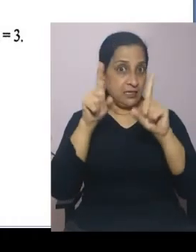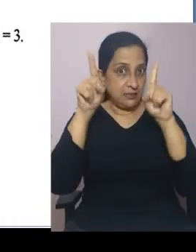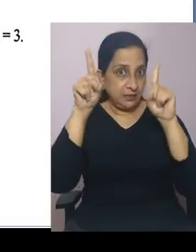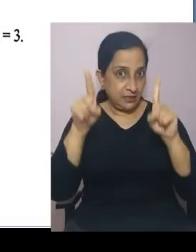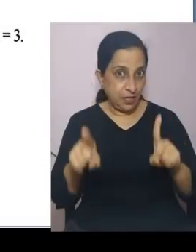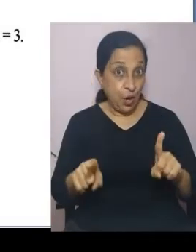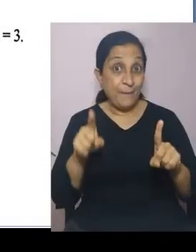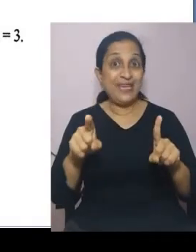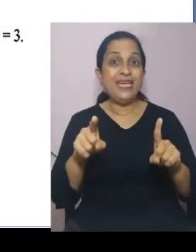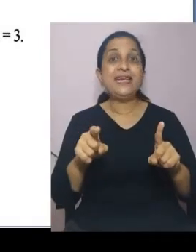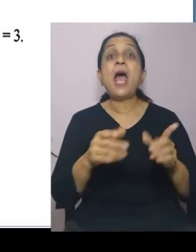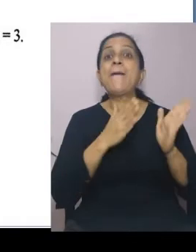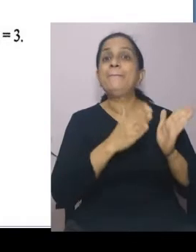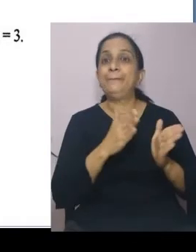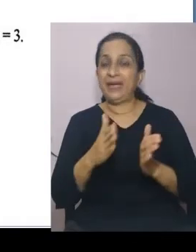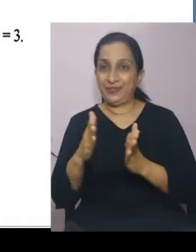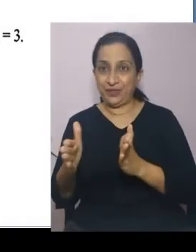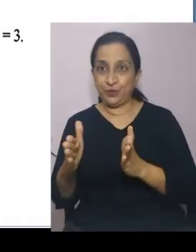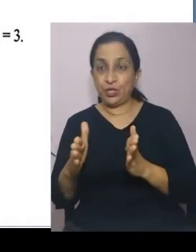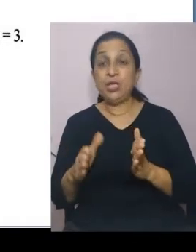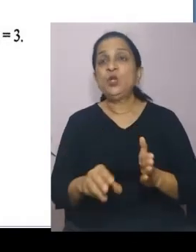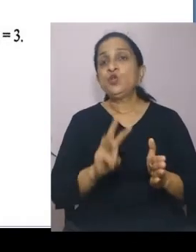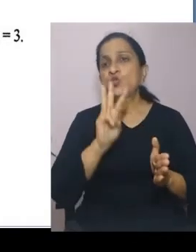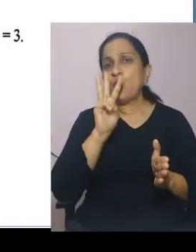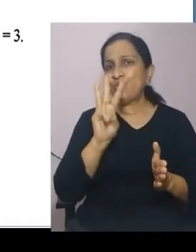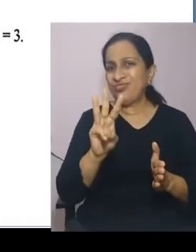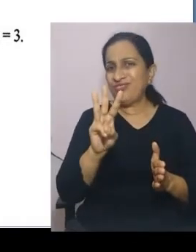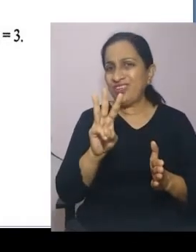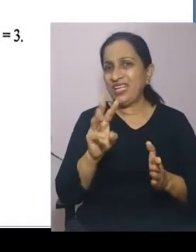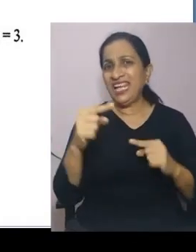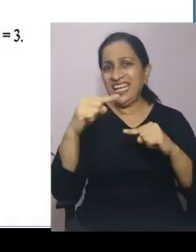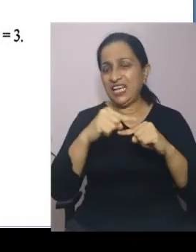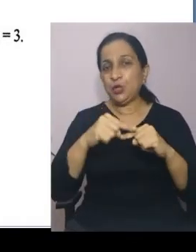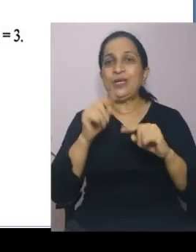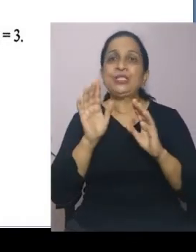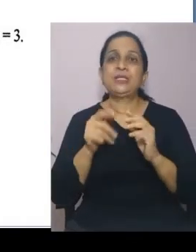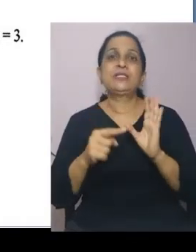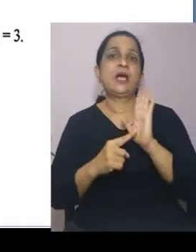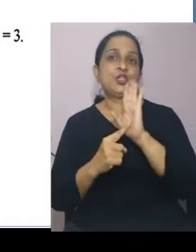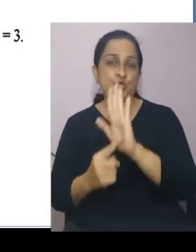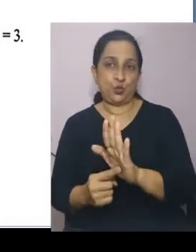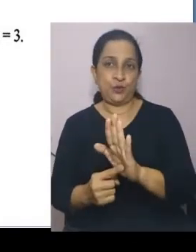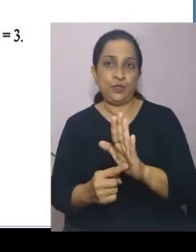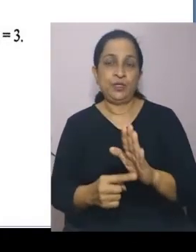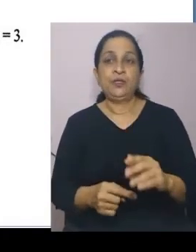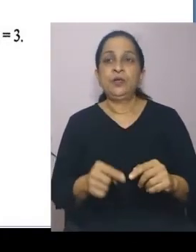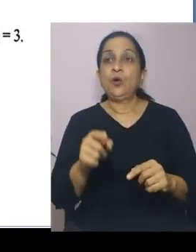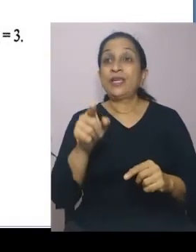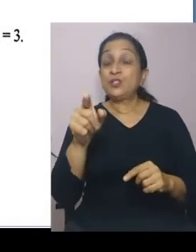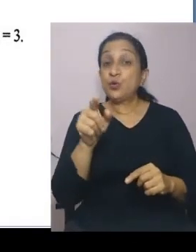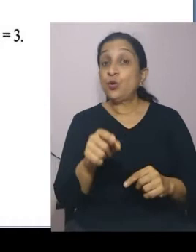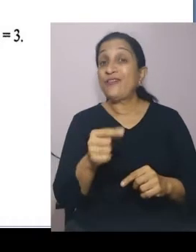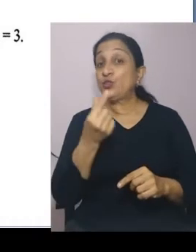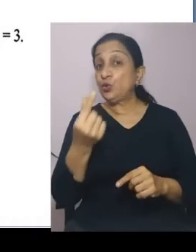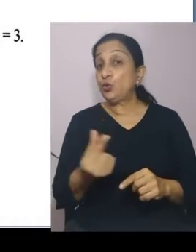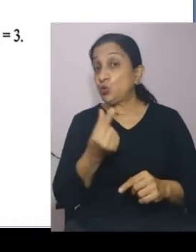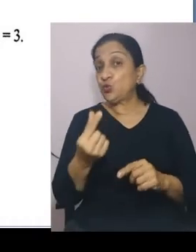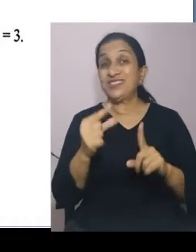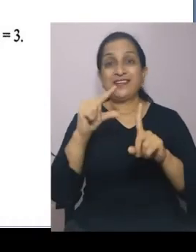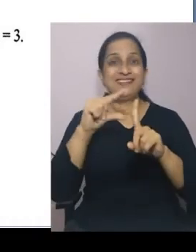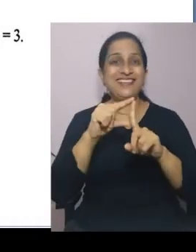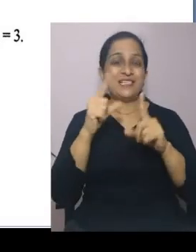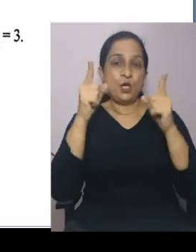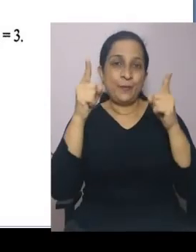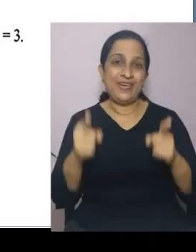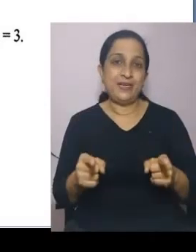find the value of these 3 equations in x, y, z using the determinant method.